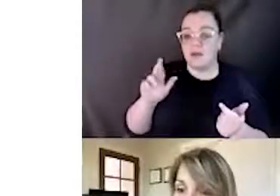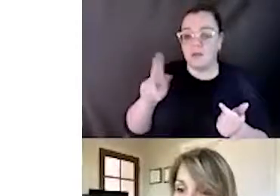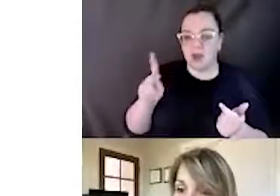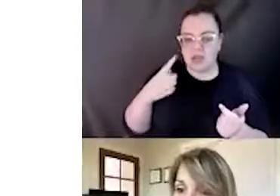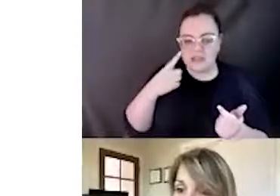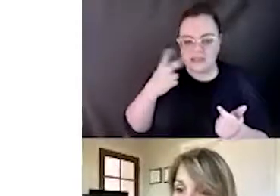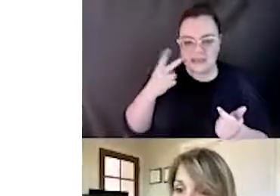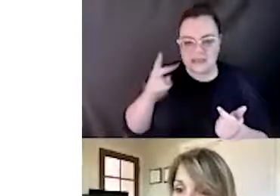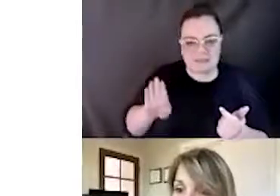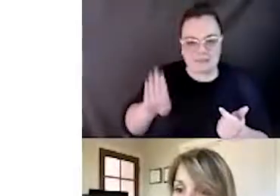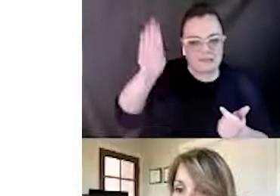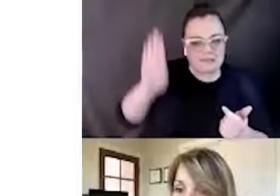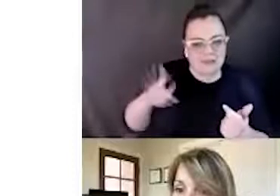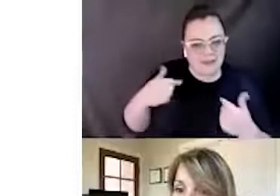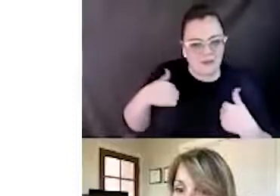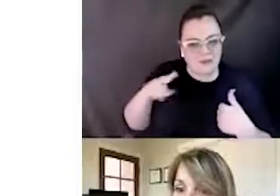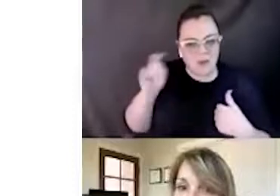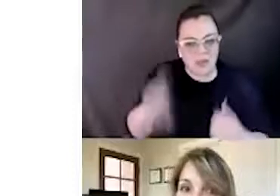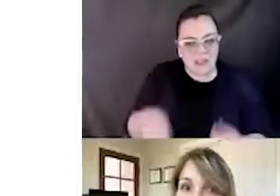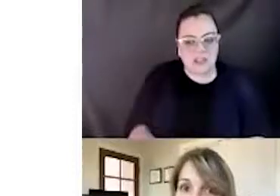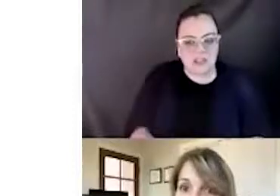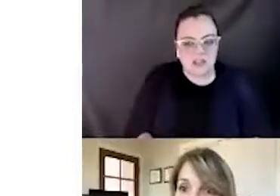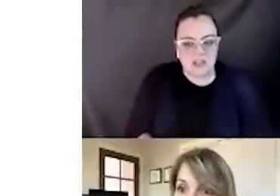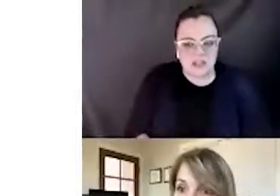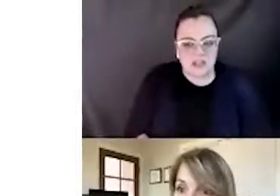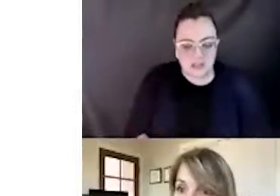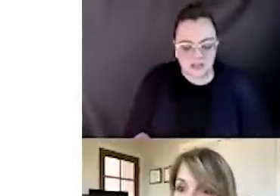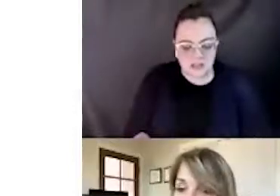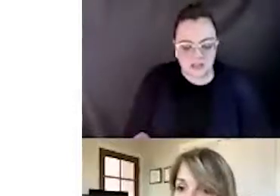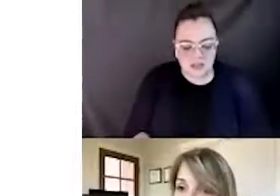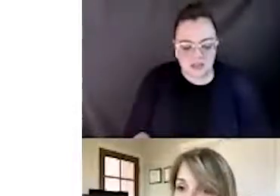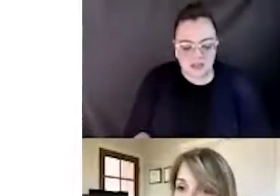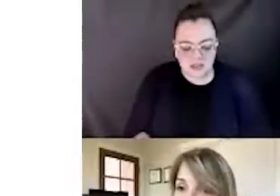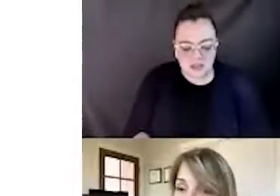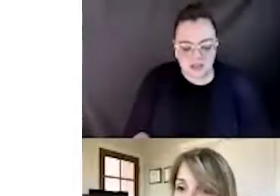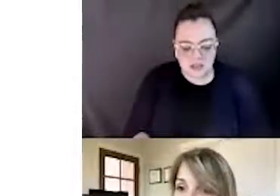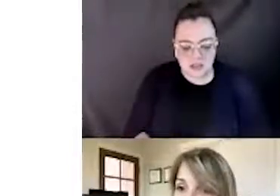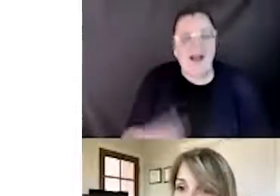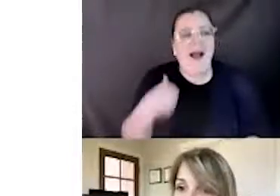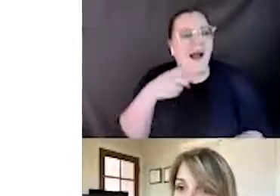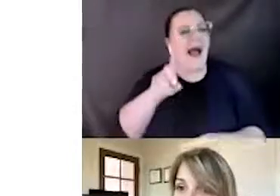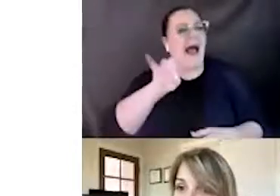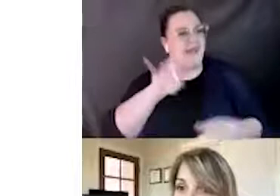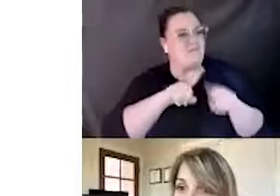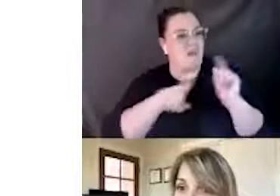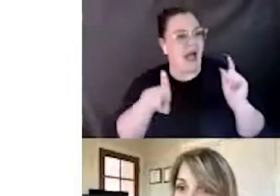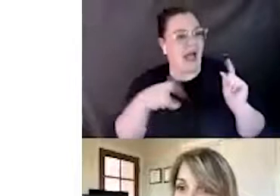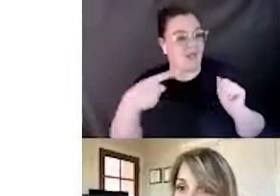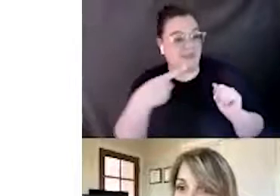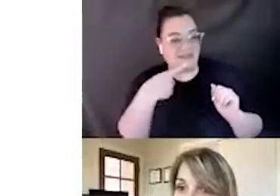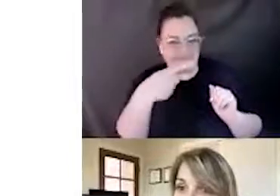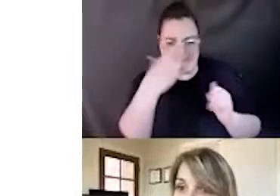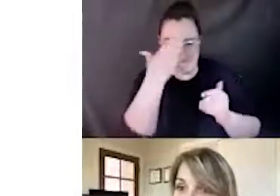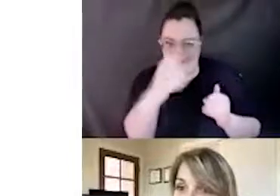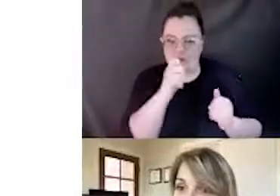ask a question. Do you still have a question? I did for Miss Angela, but when she said she wasn't, you know, kind of involved